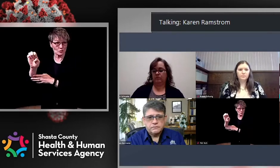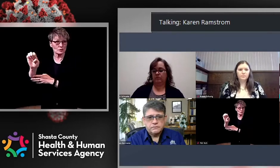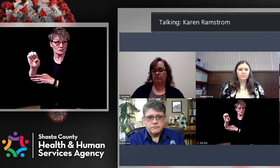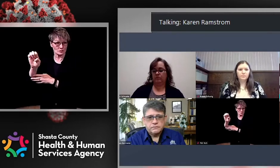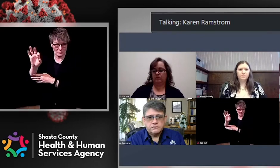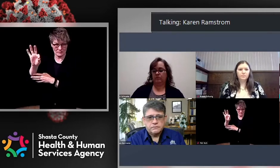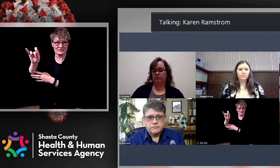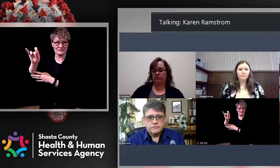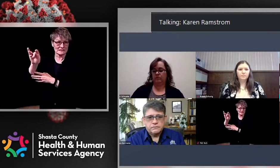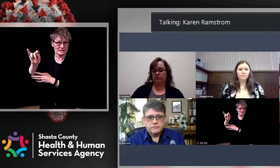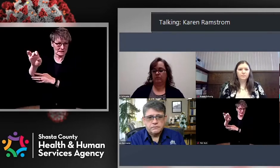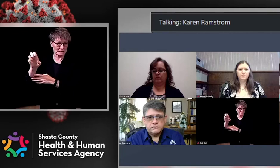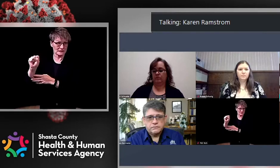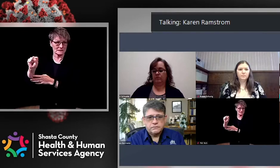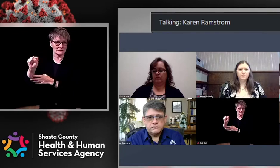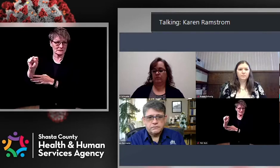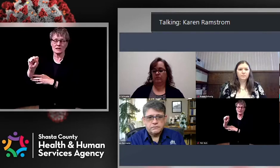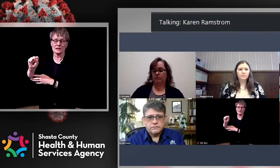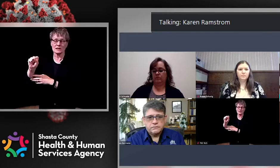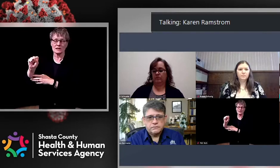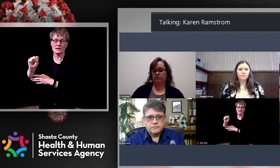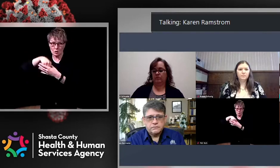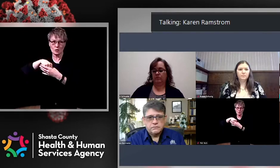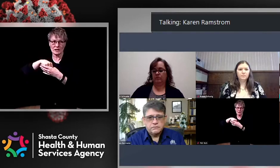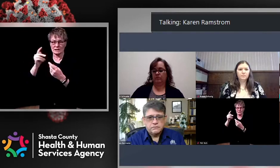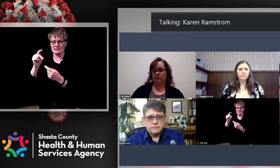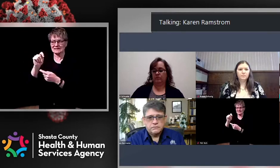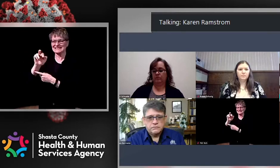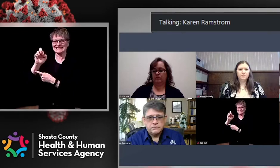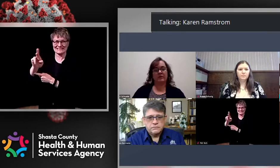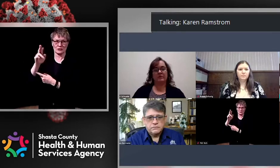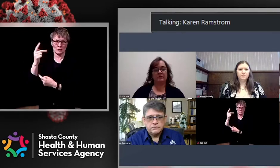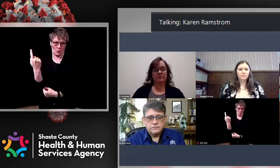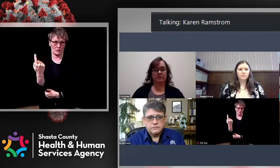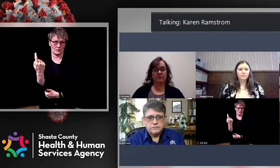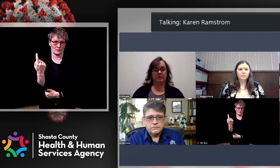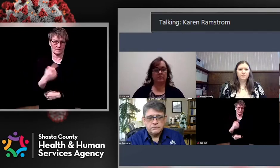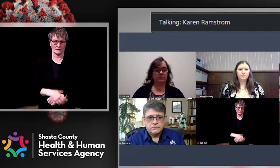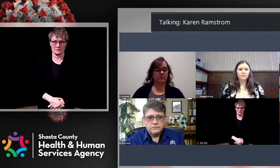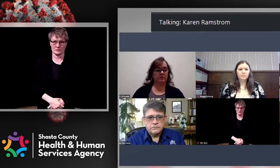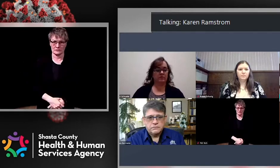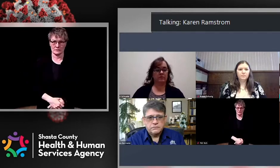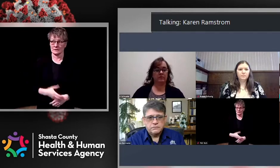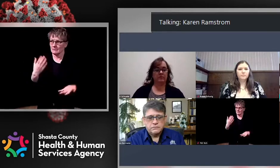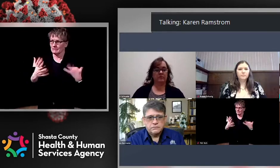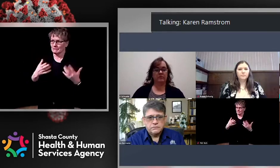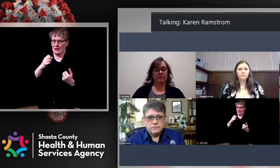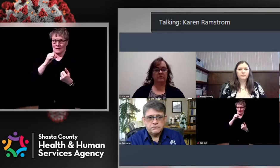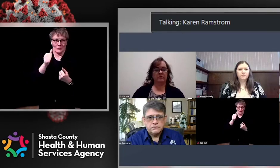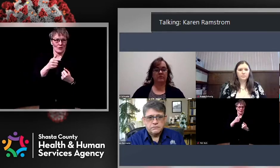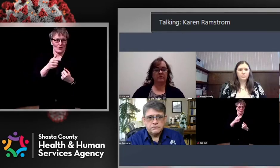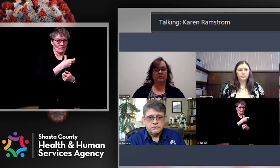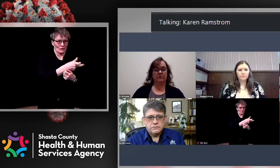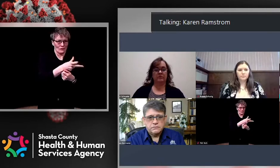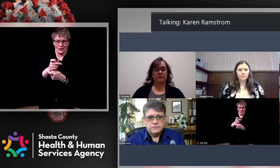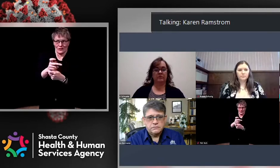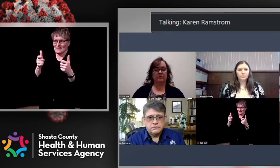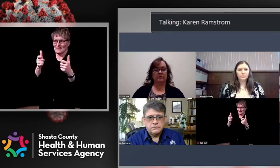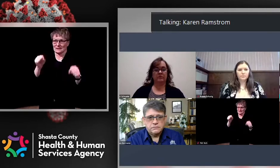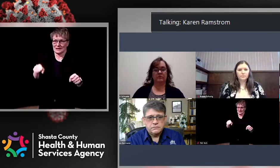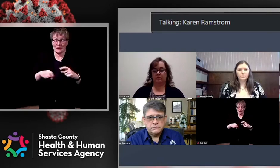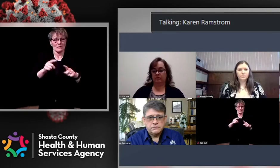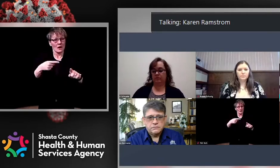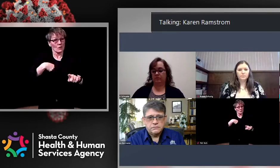Continuing to plug away. You know, it might not be happening as quickly as we like, but, you know, we're taking our time to do